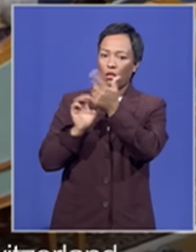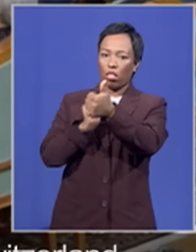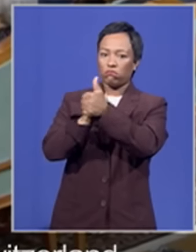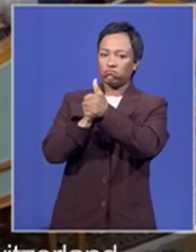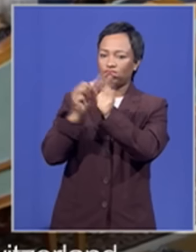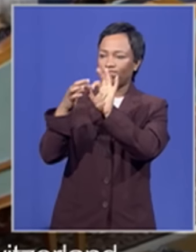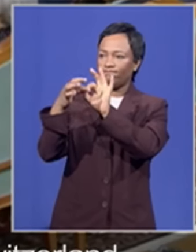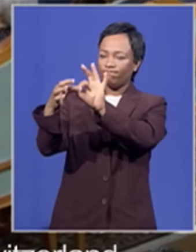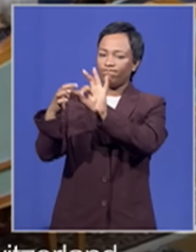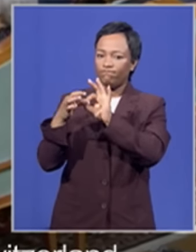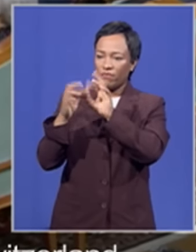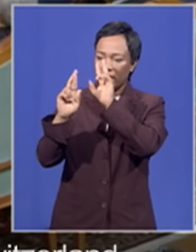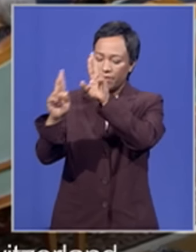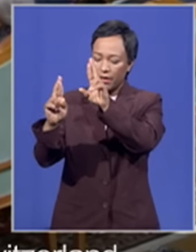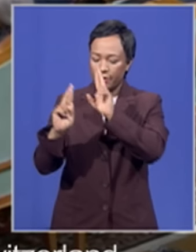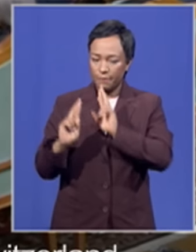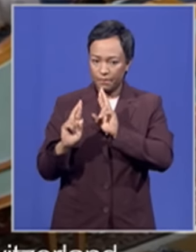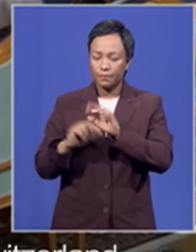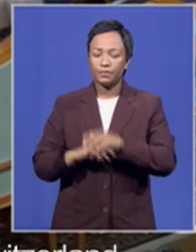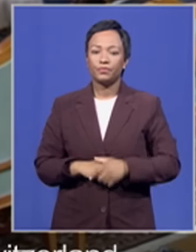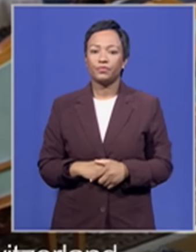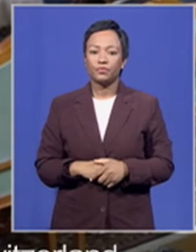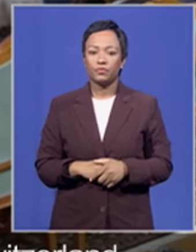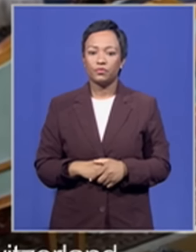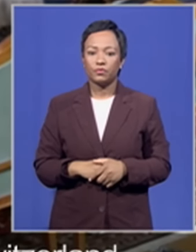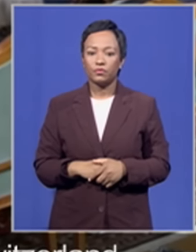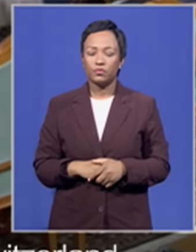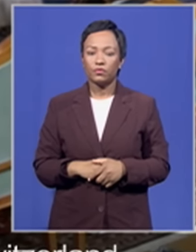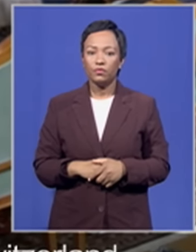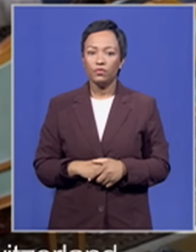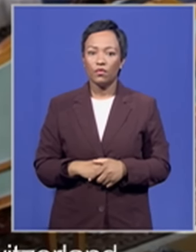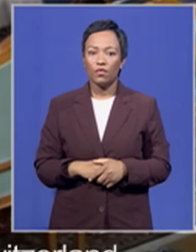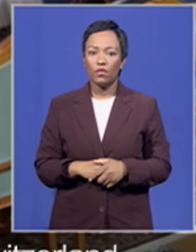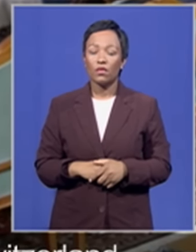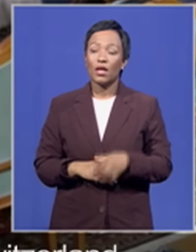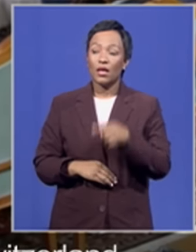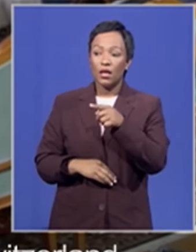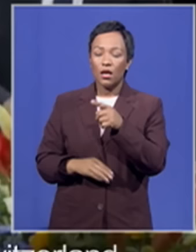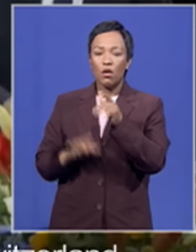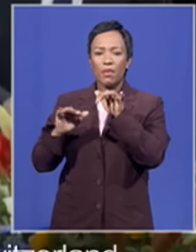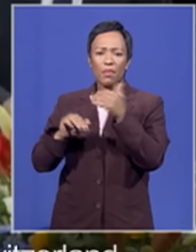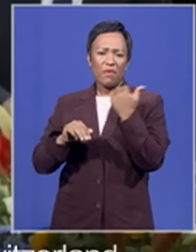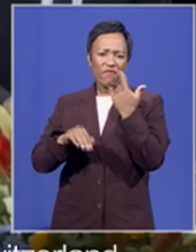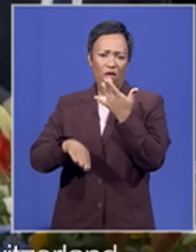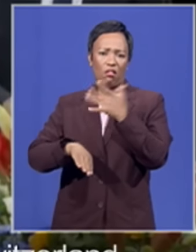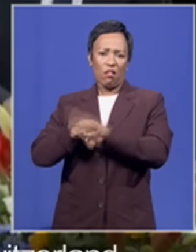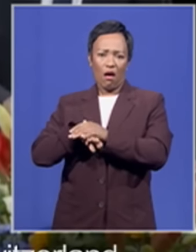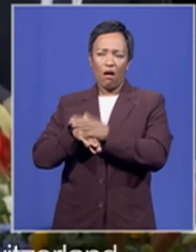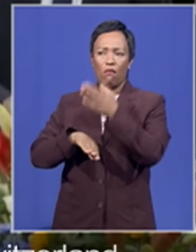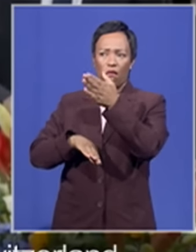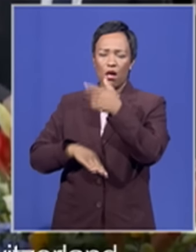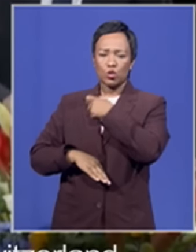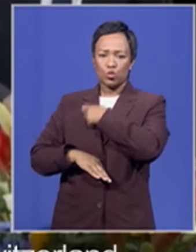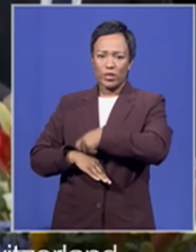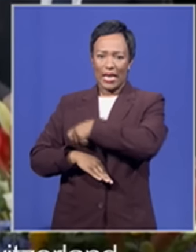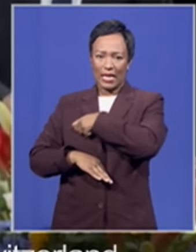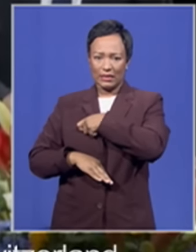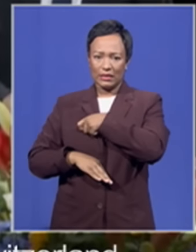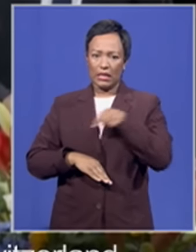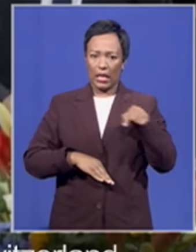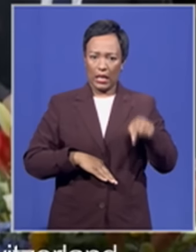This act of repatriation speaks to who we are, both Switzerland and South